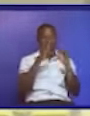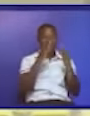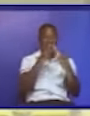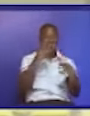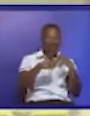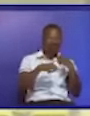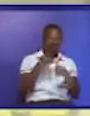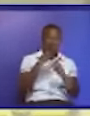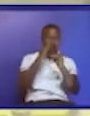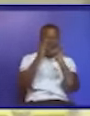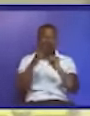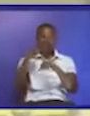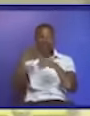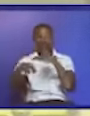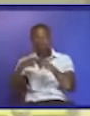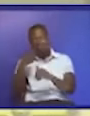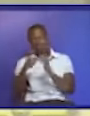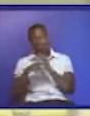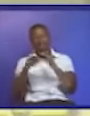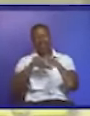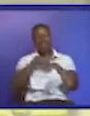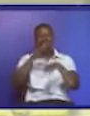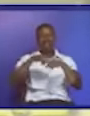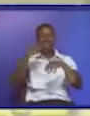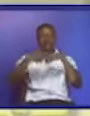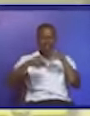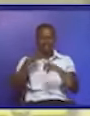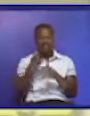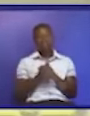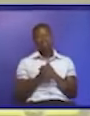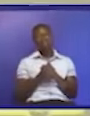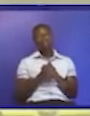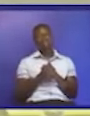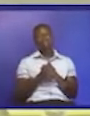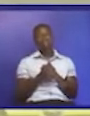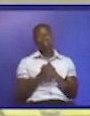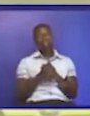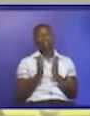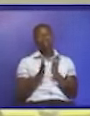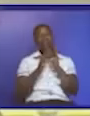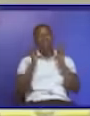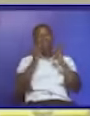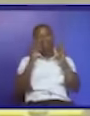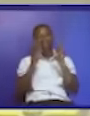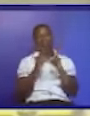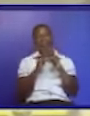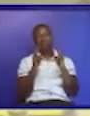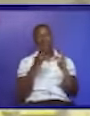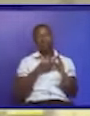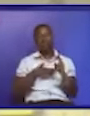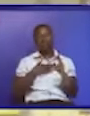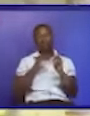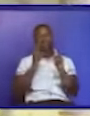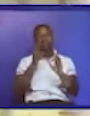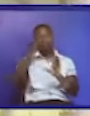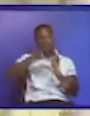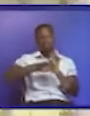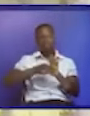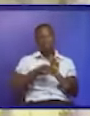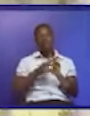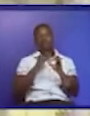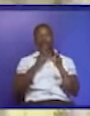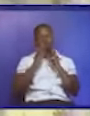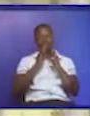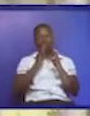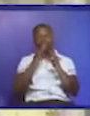individual issues, and national issues. Hallelujah. So please participate in it. I